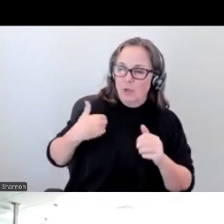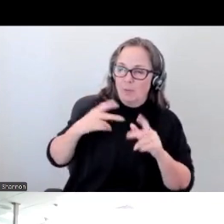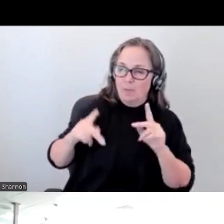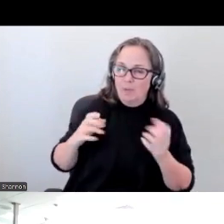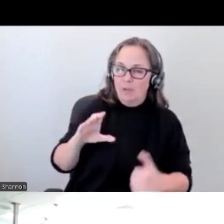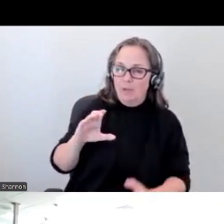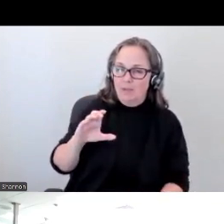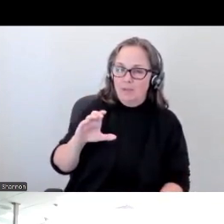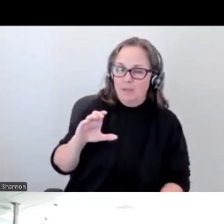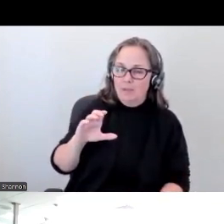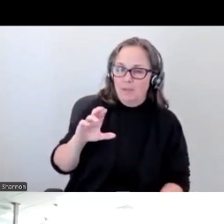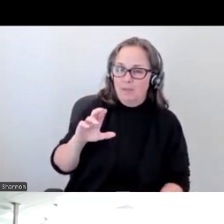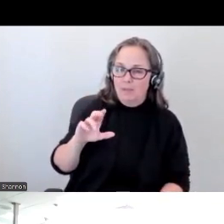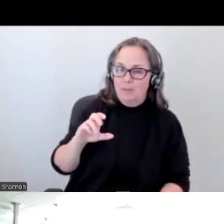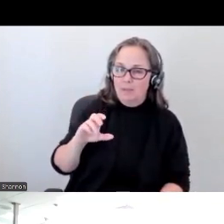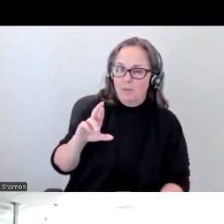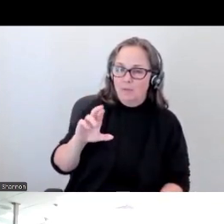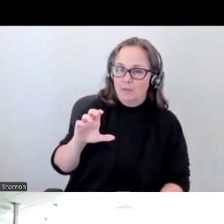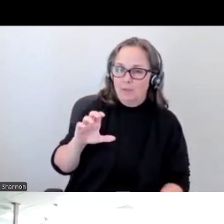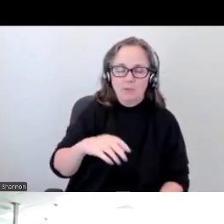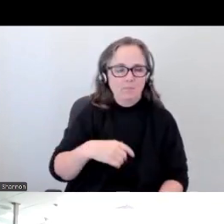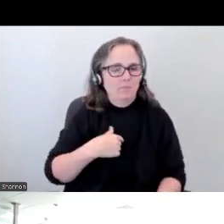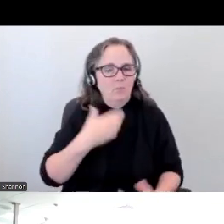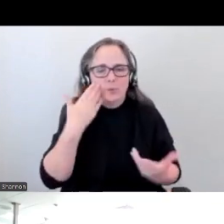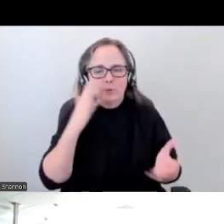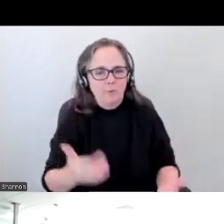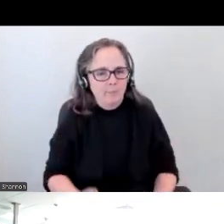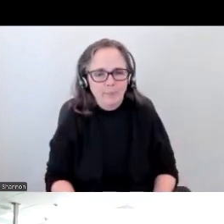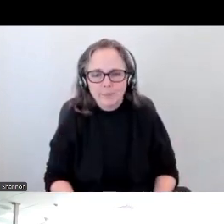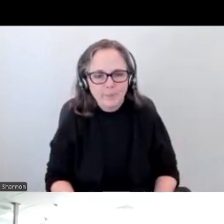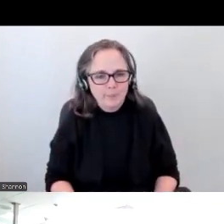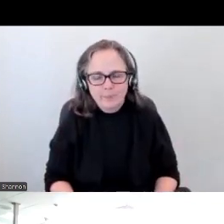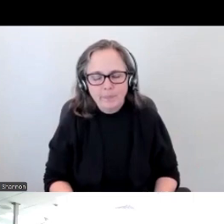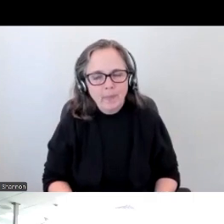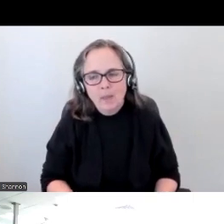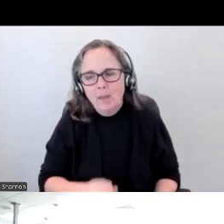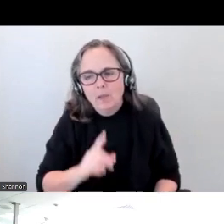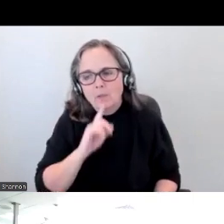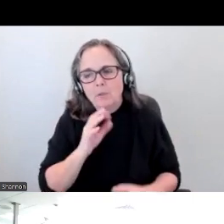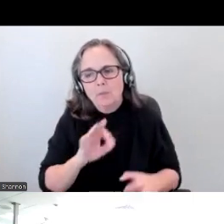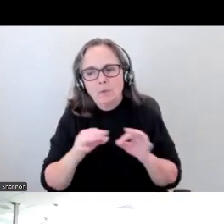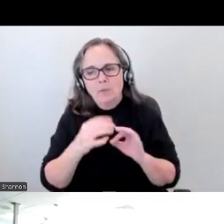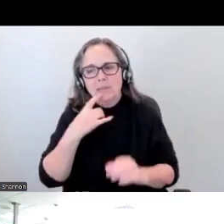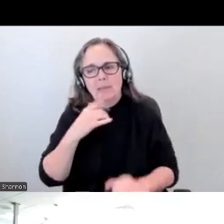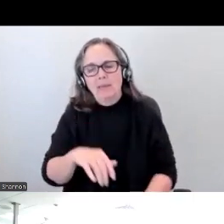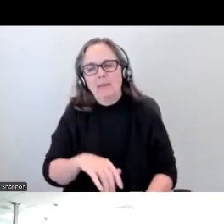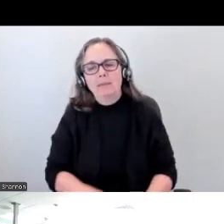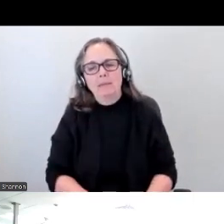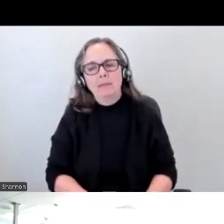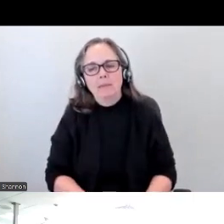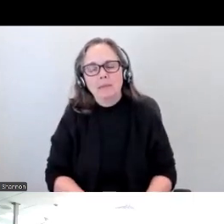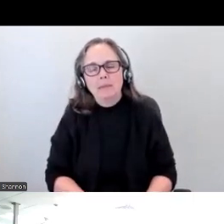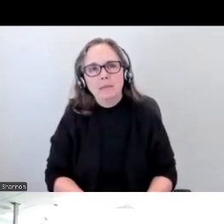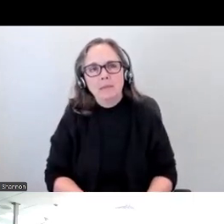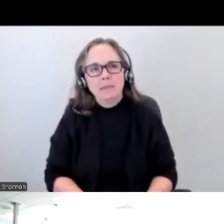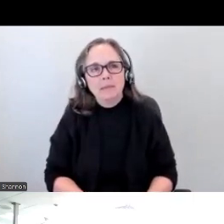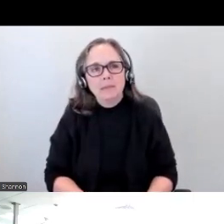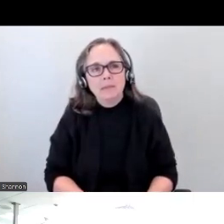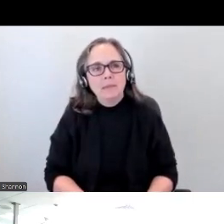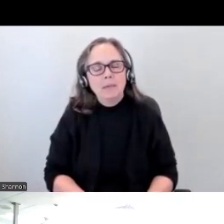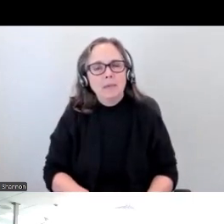now? No. We Oh, don't. And it's super important to say that to people. More from what I would